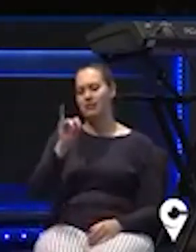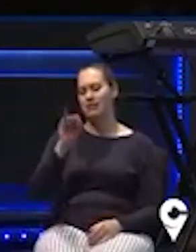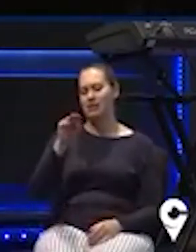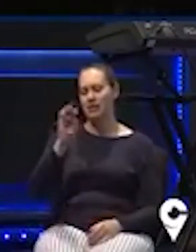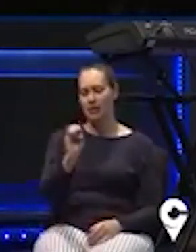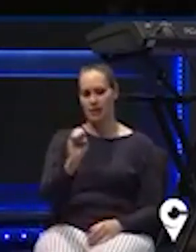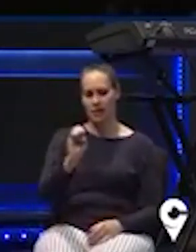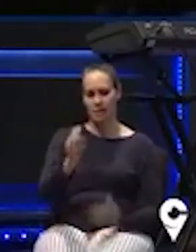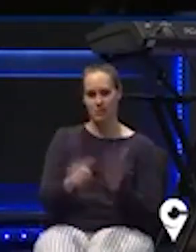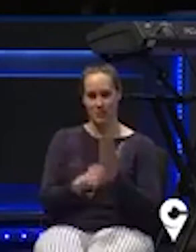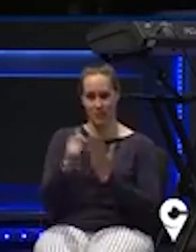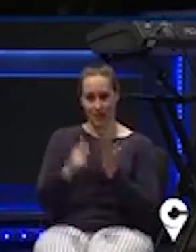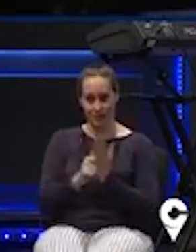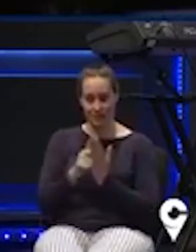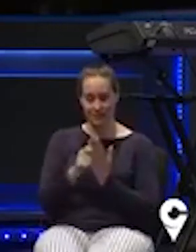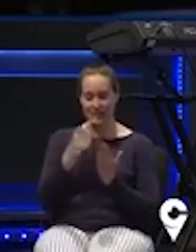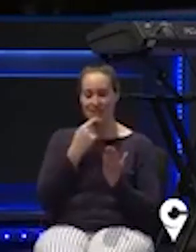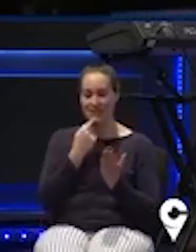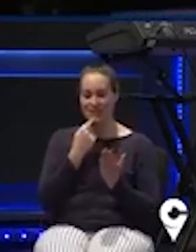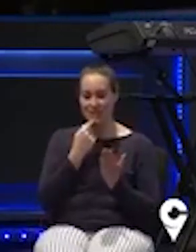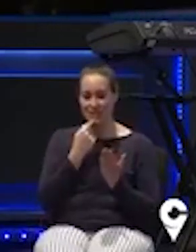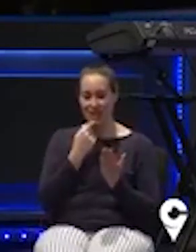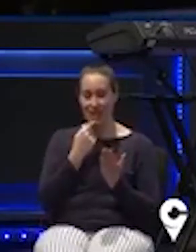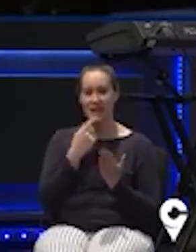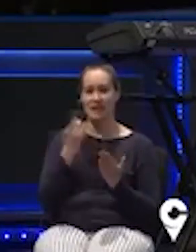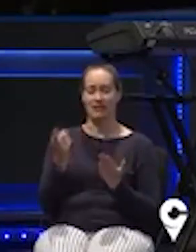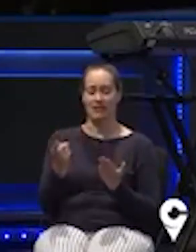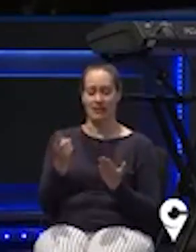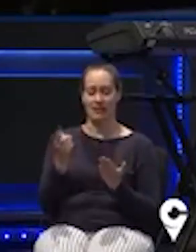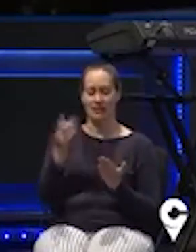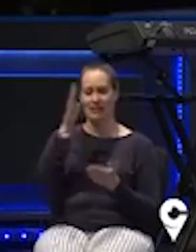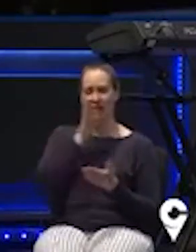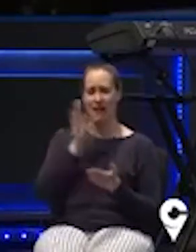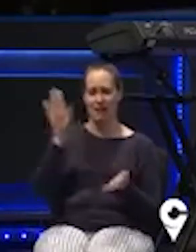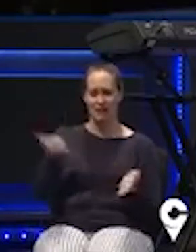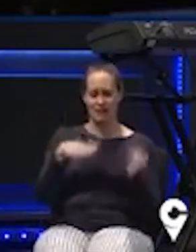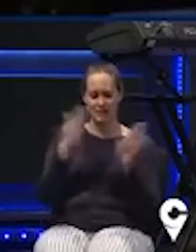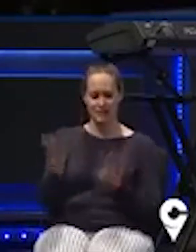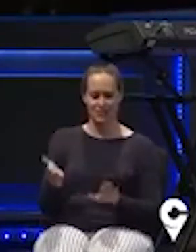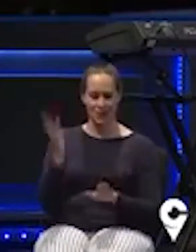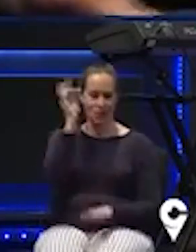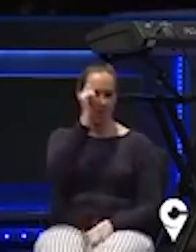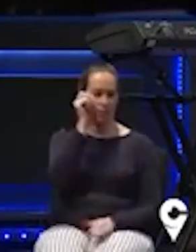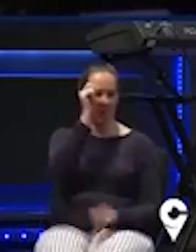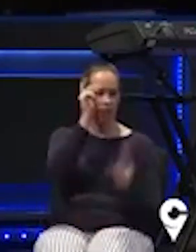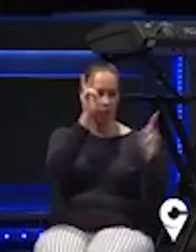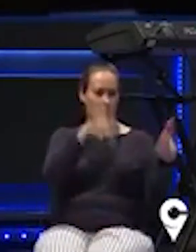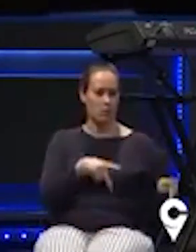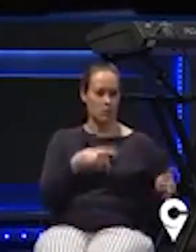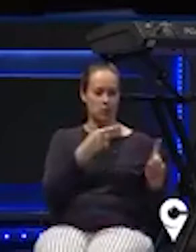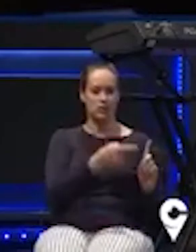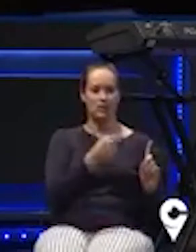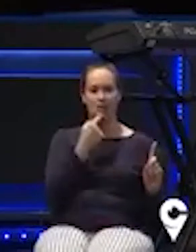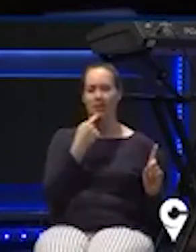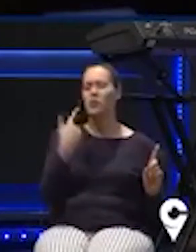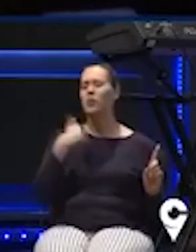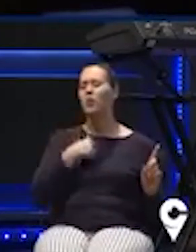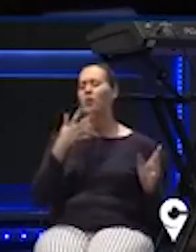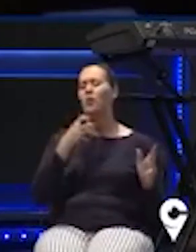at? Can you imagine how ludicrous to be a theologian and say, we're going to take God out of